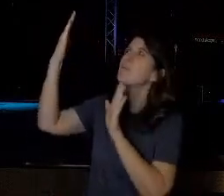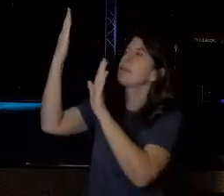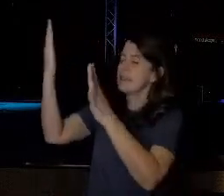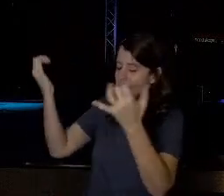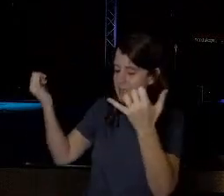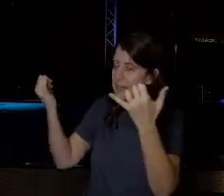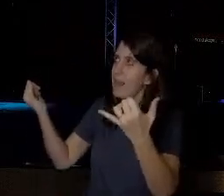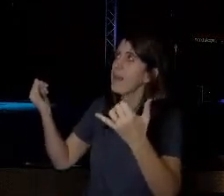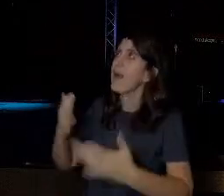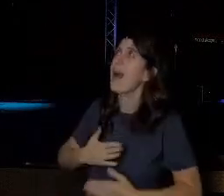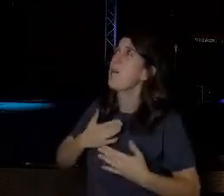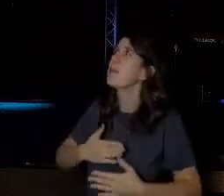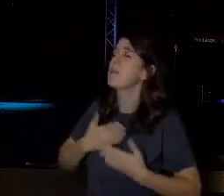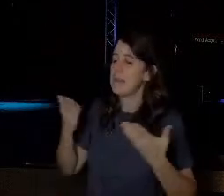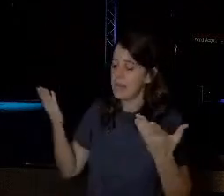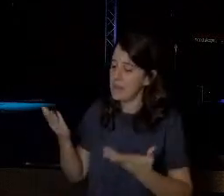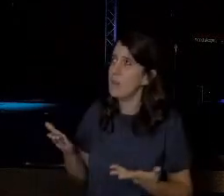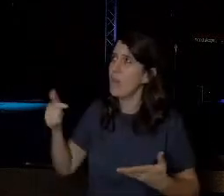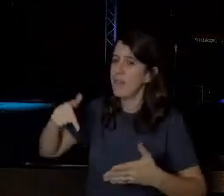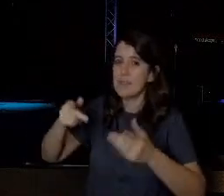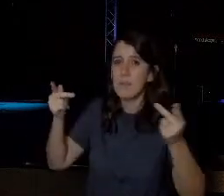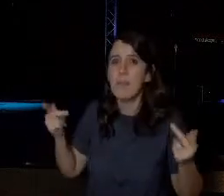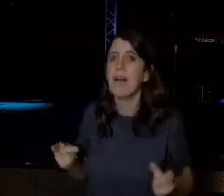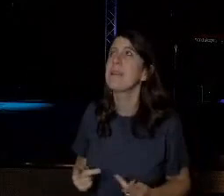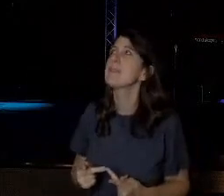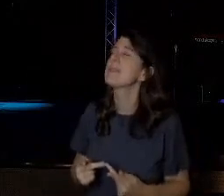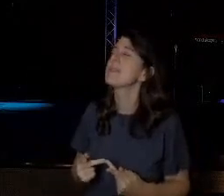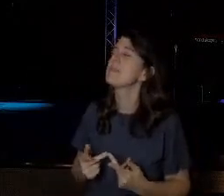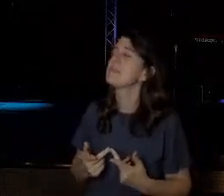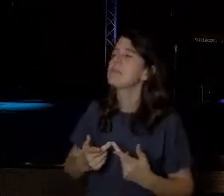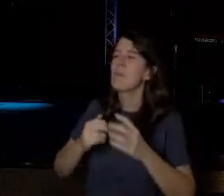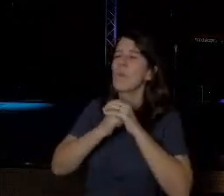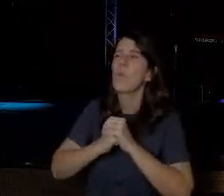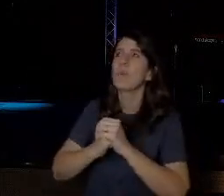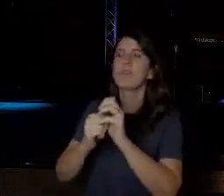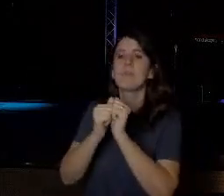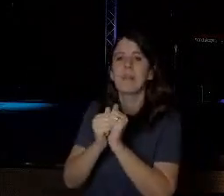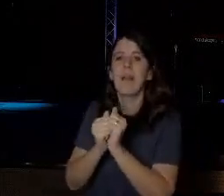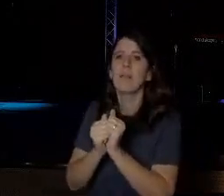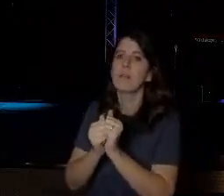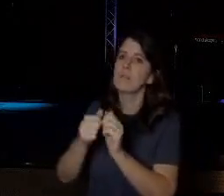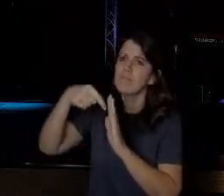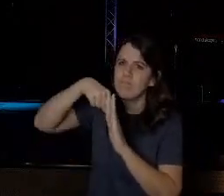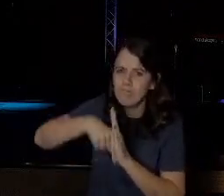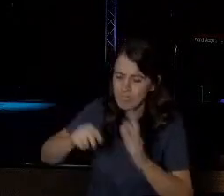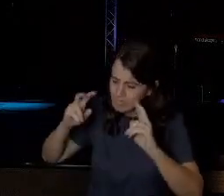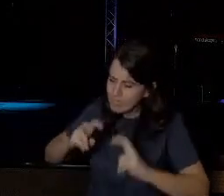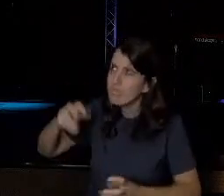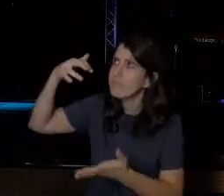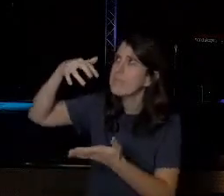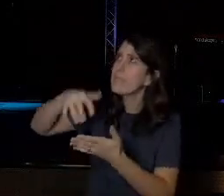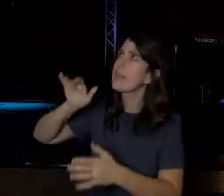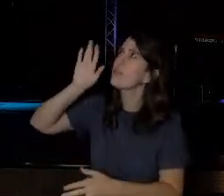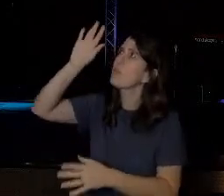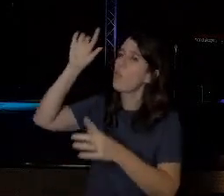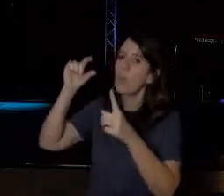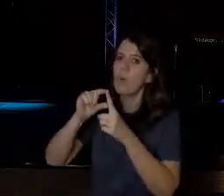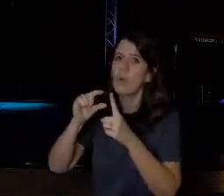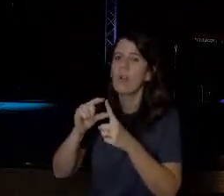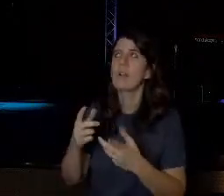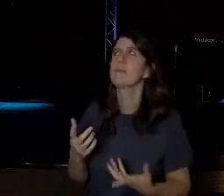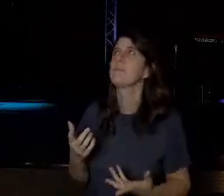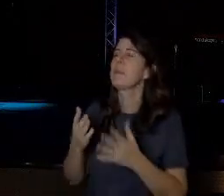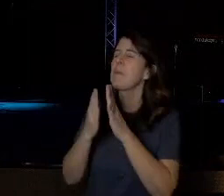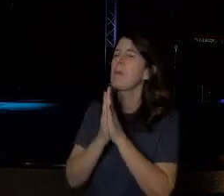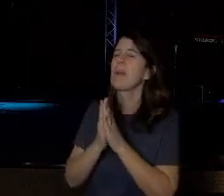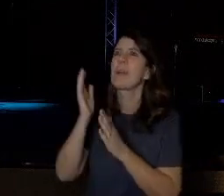morning. Happy to just be here in this place, to be able to worship together, to be able to dive into the word together this morning, God. And I just pray that